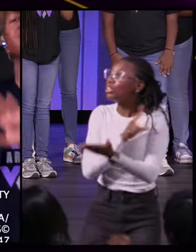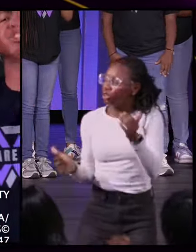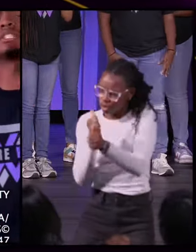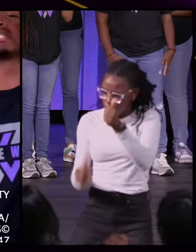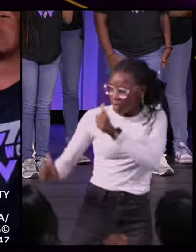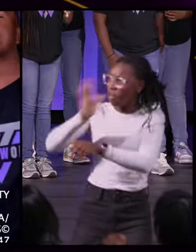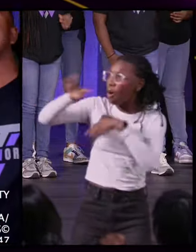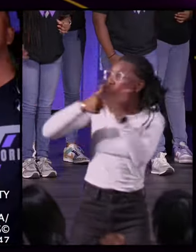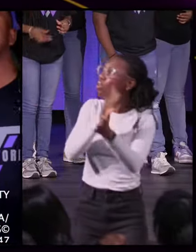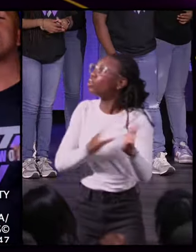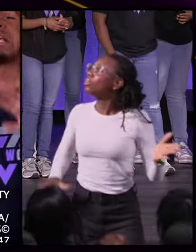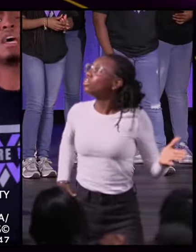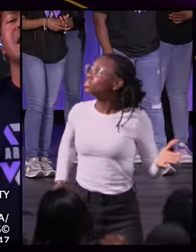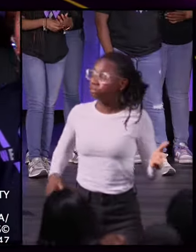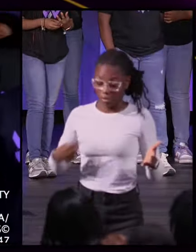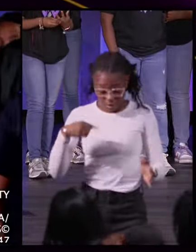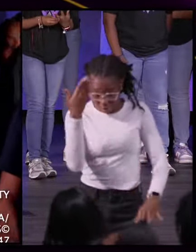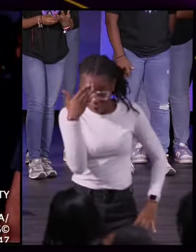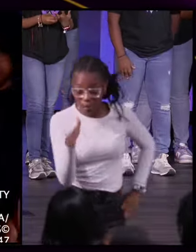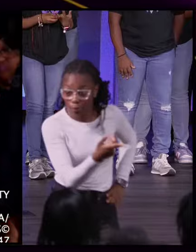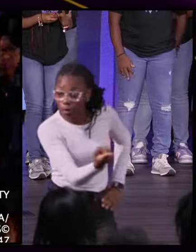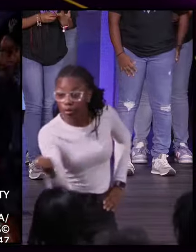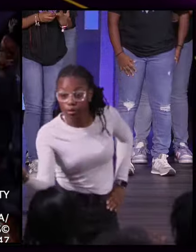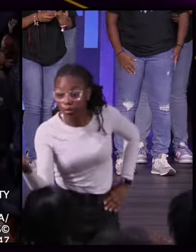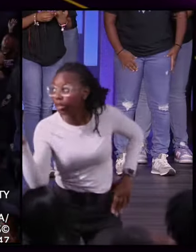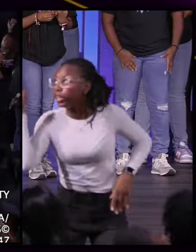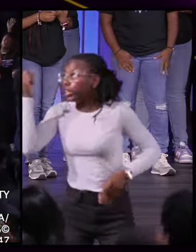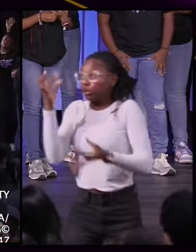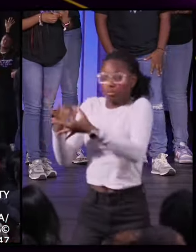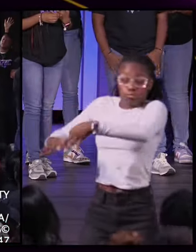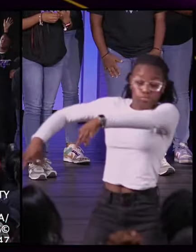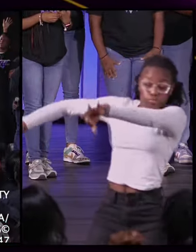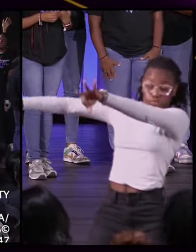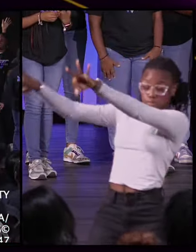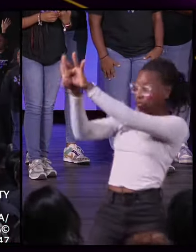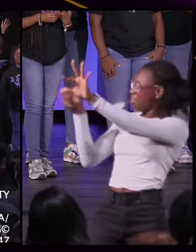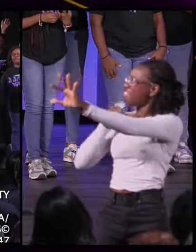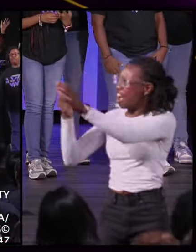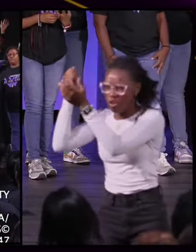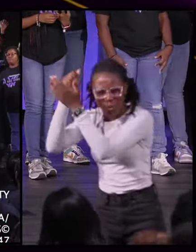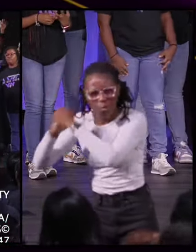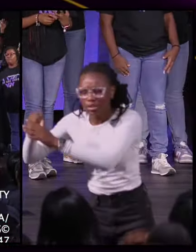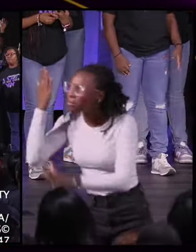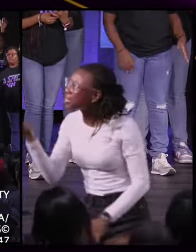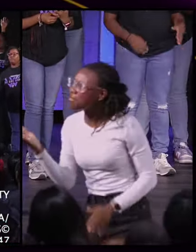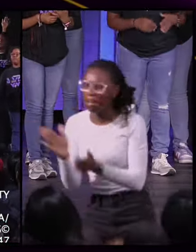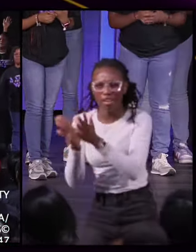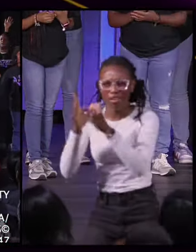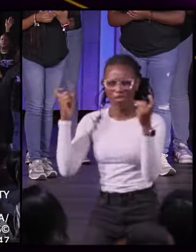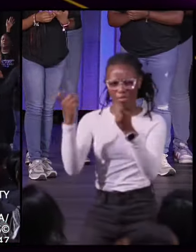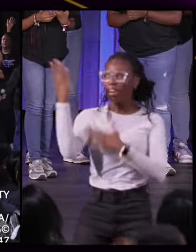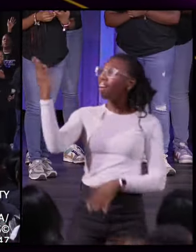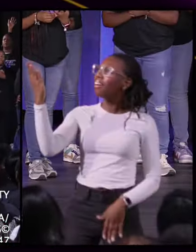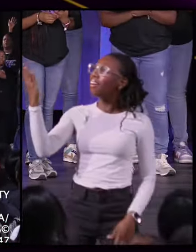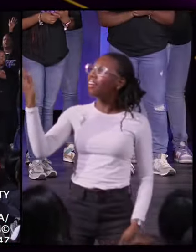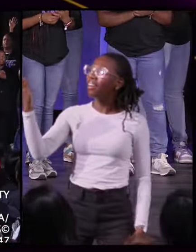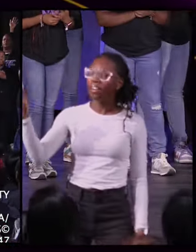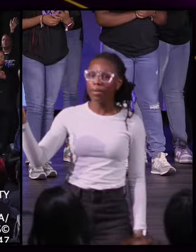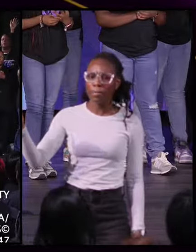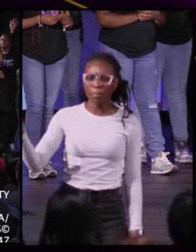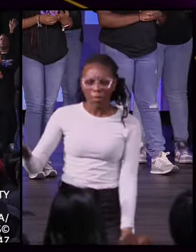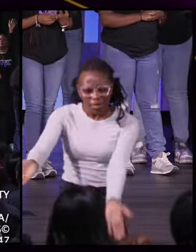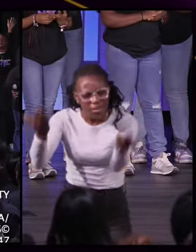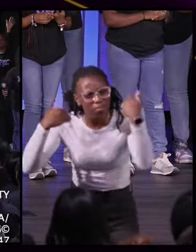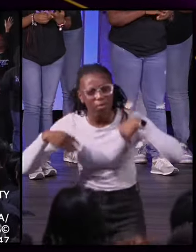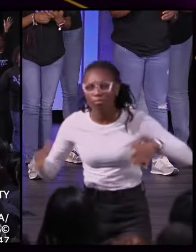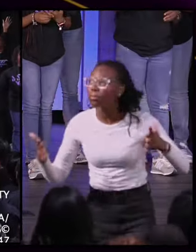all lords. I don't know about you, but that's worthy for me to loose myself and worship. Hallelujah. Come